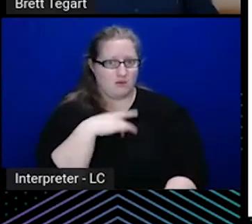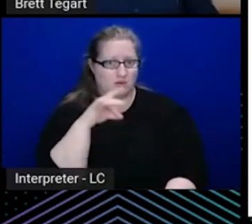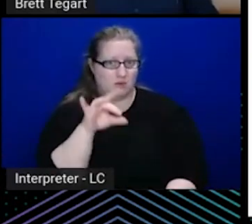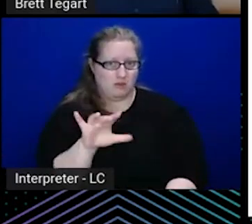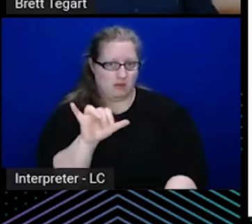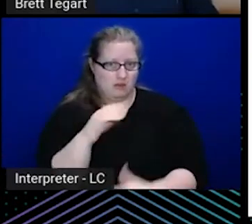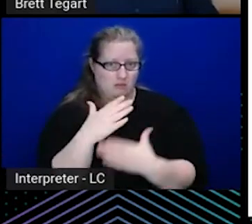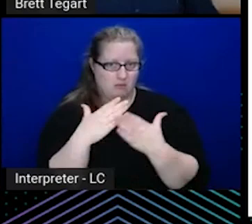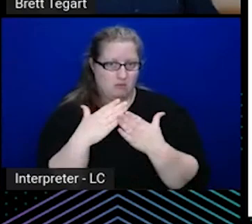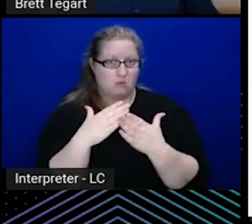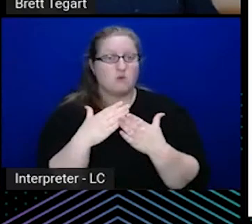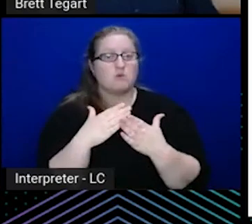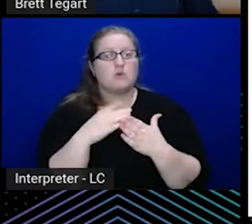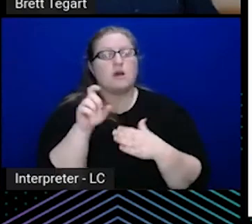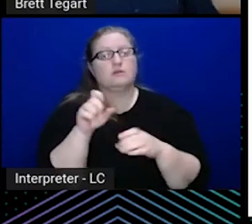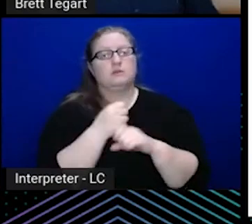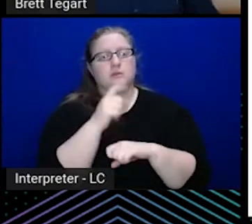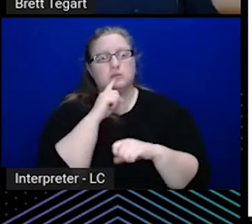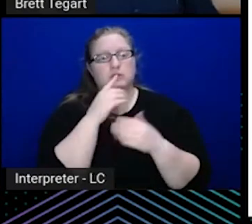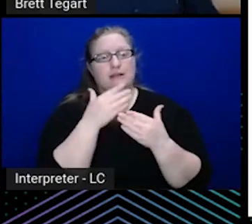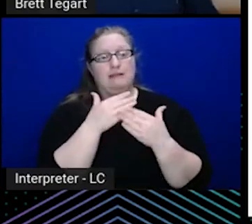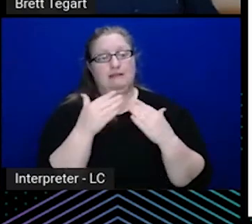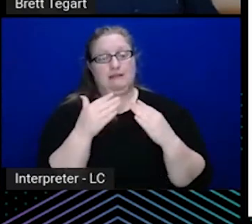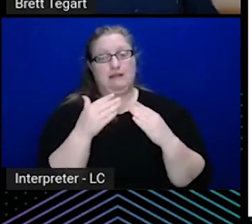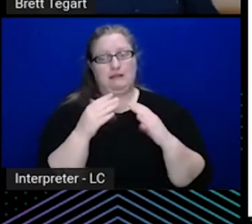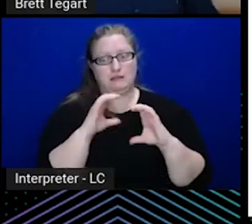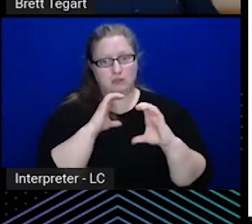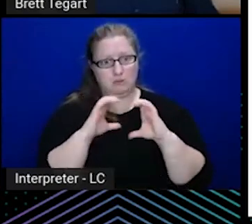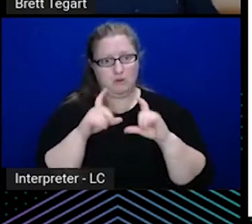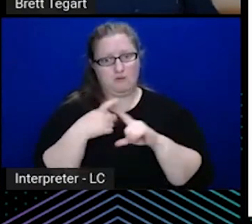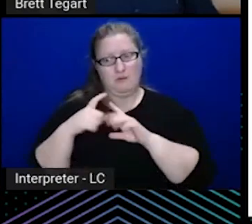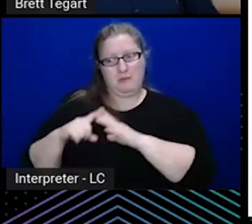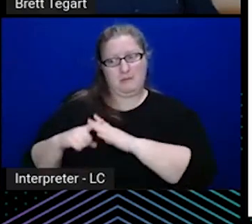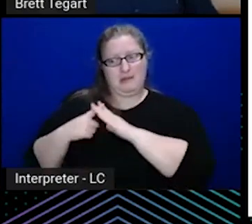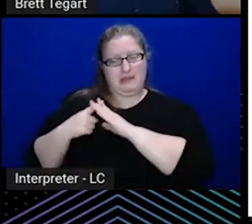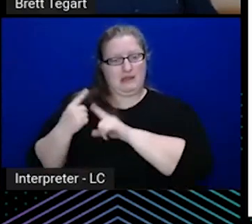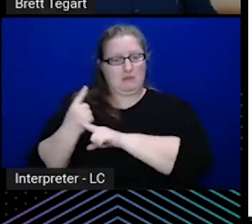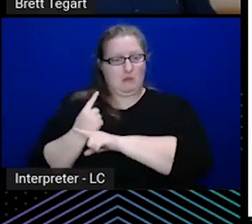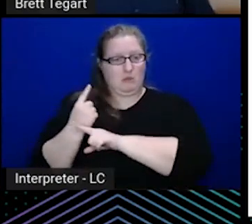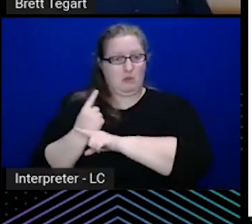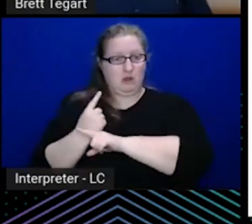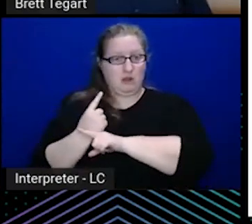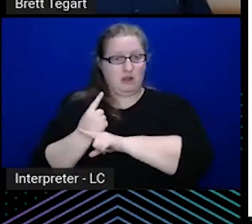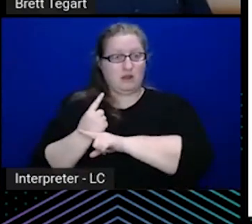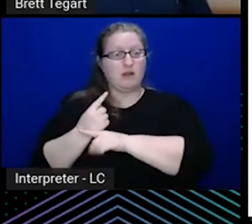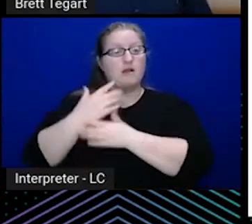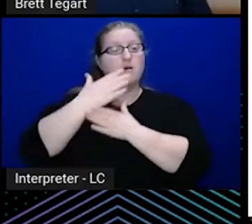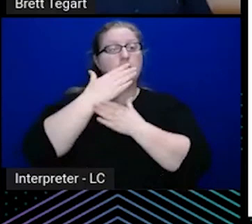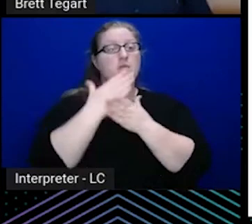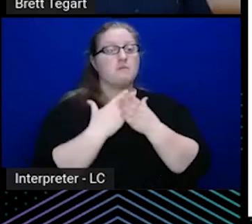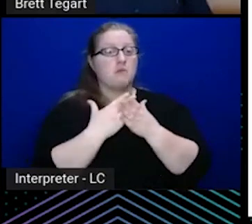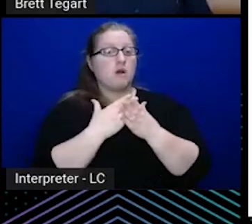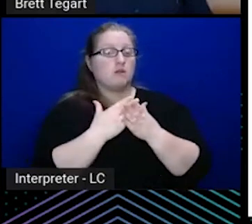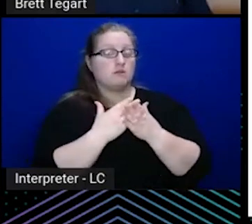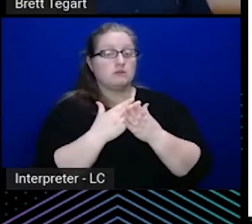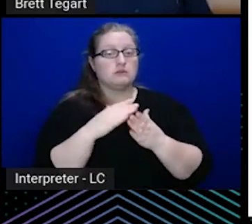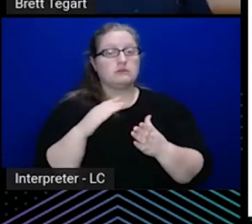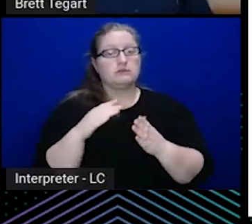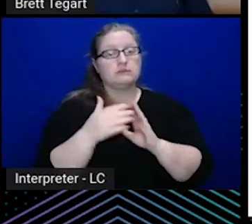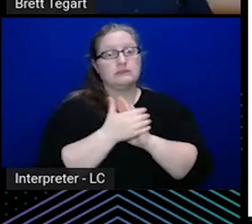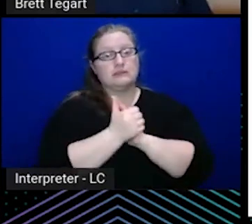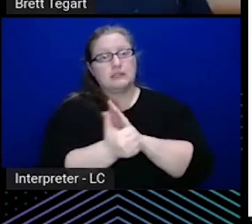sure that things are created properly from the start. And as I said, a part of this is scale, right? I could